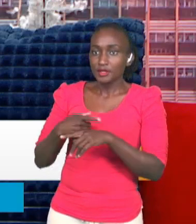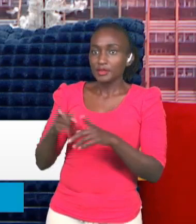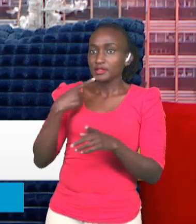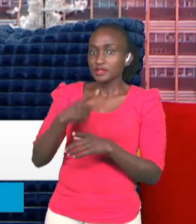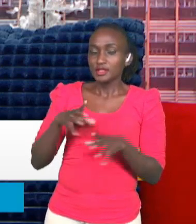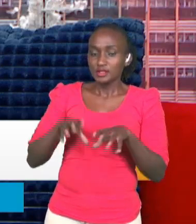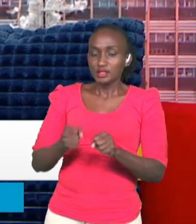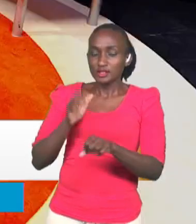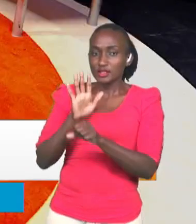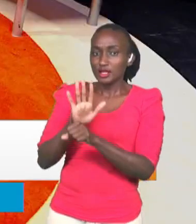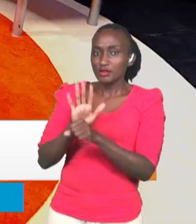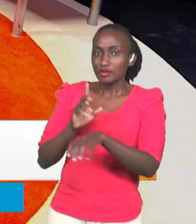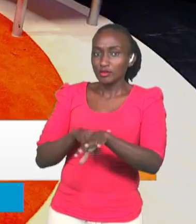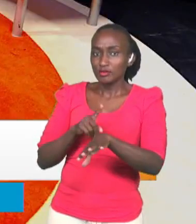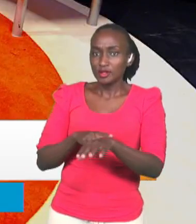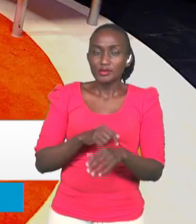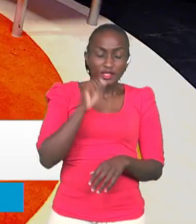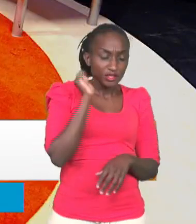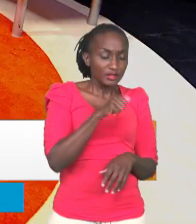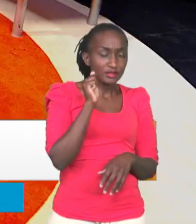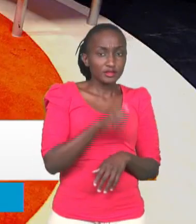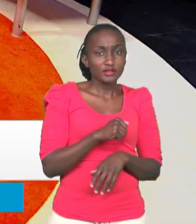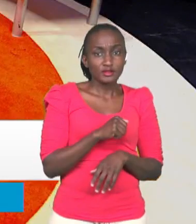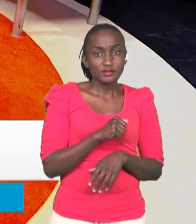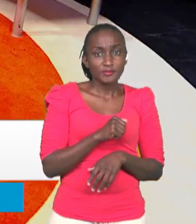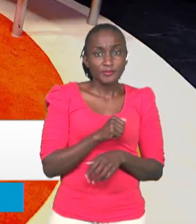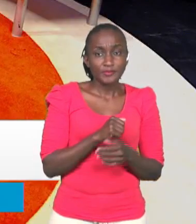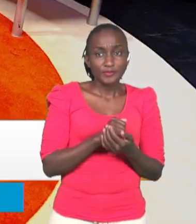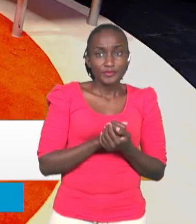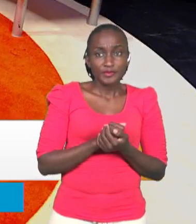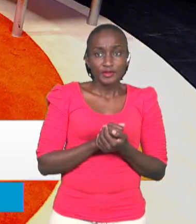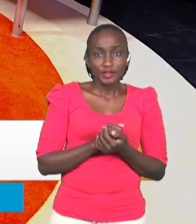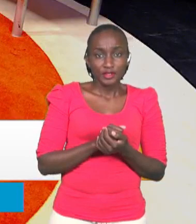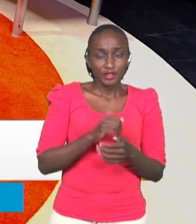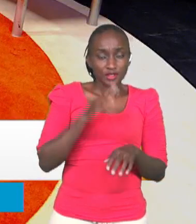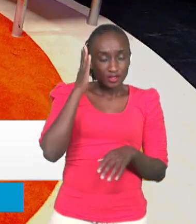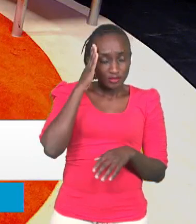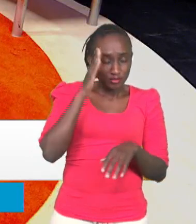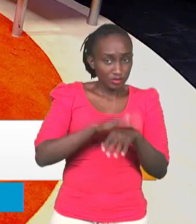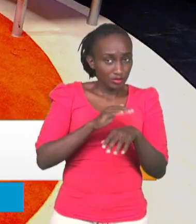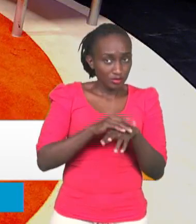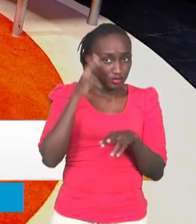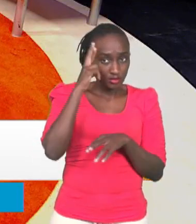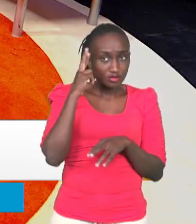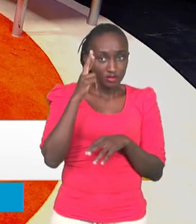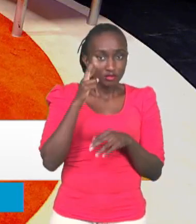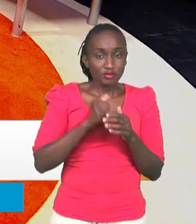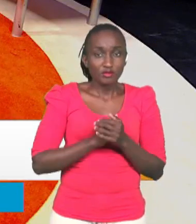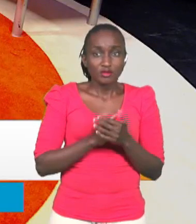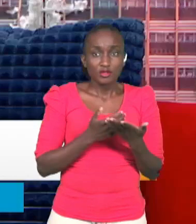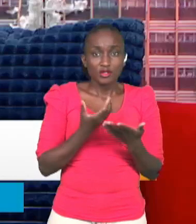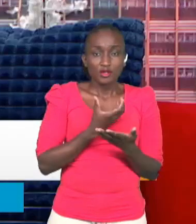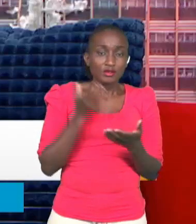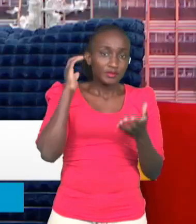a maximum of 3 years. Yeah, it takes so much time, and I bet for good reasons. Like I said, again, Kenya being what it is in terms of our